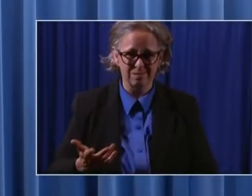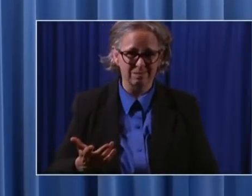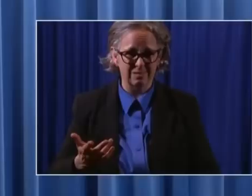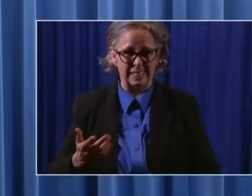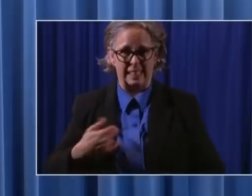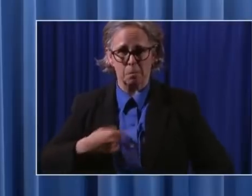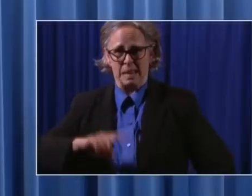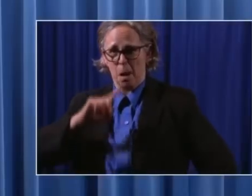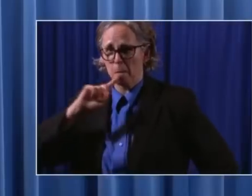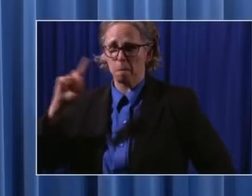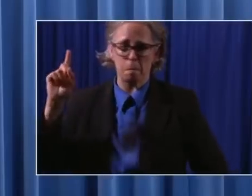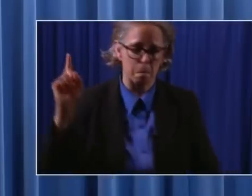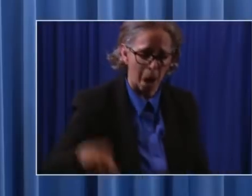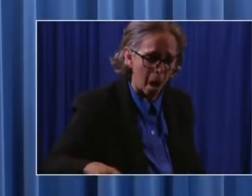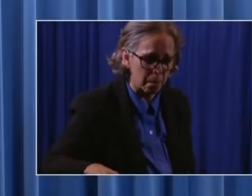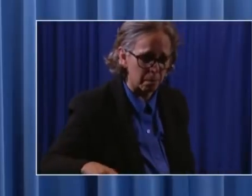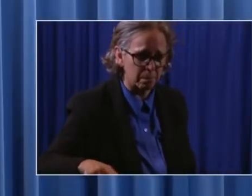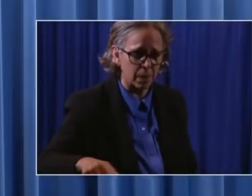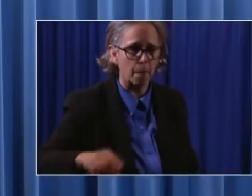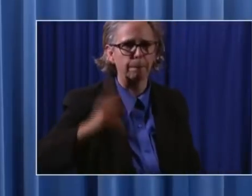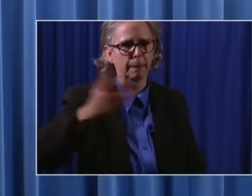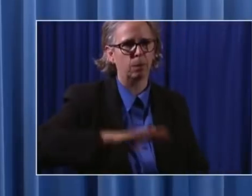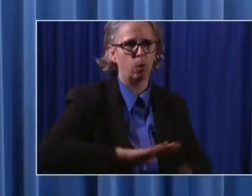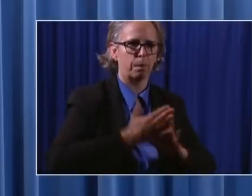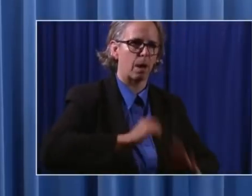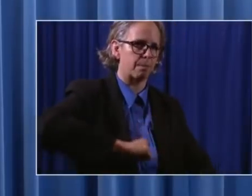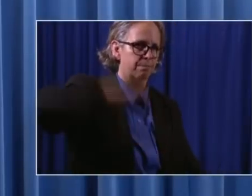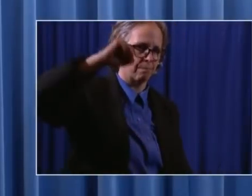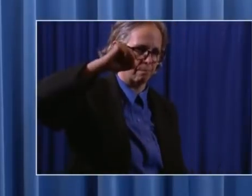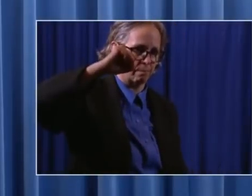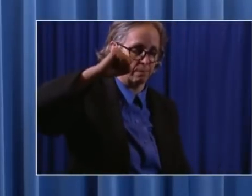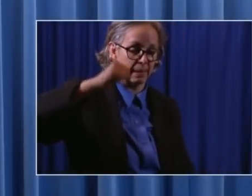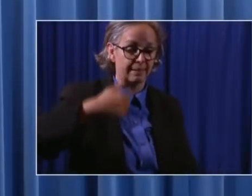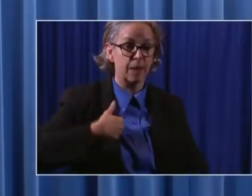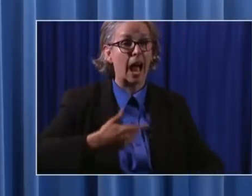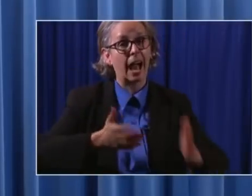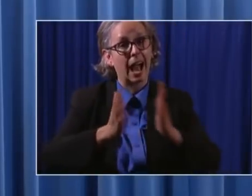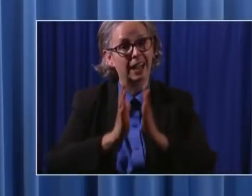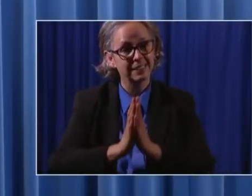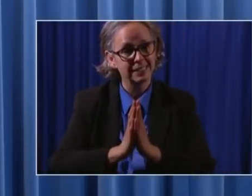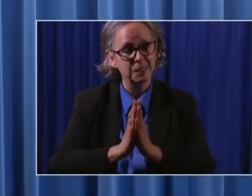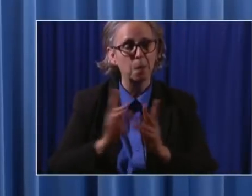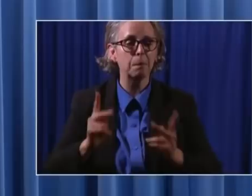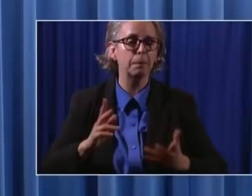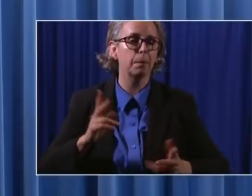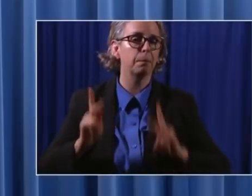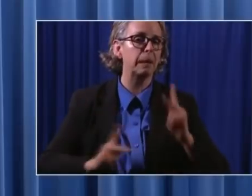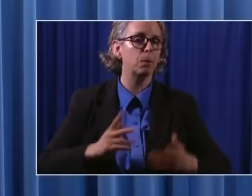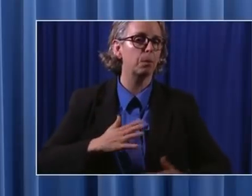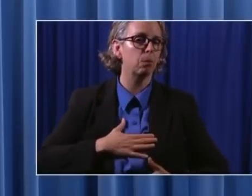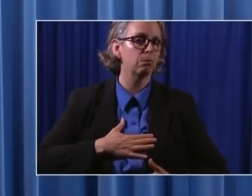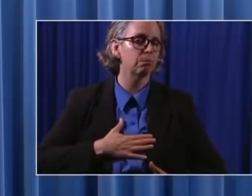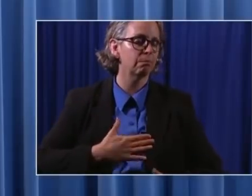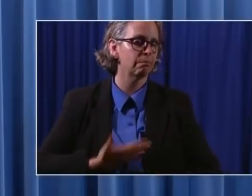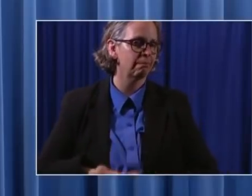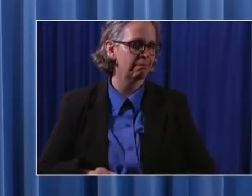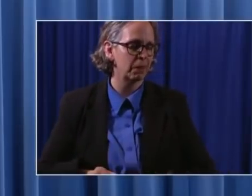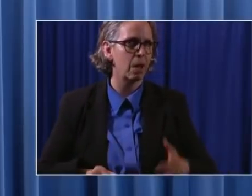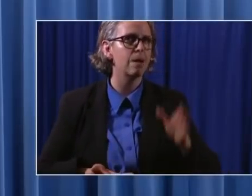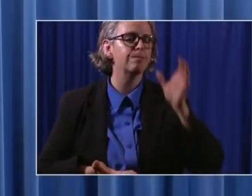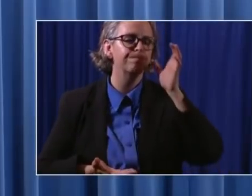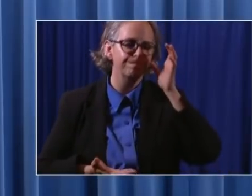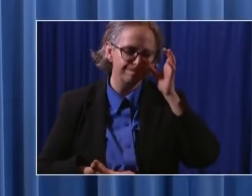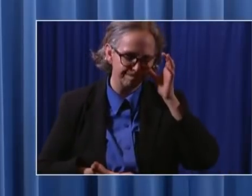ask them to do something, when you give them the evidence, than they do when you tell them to do something. So